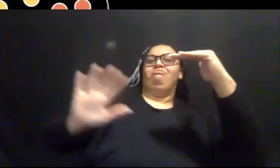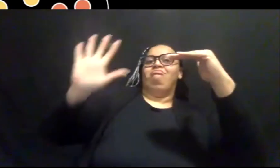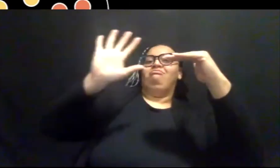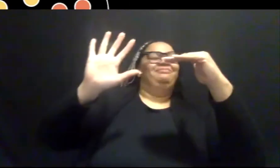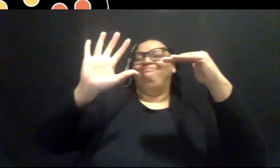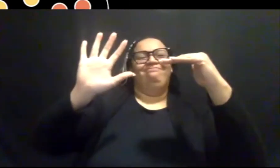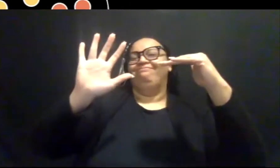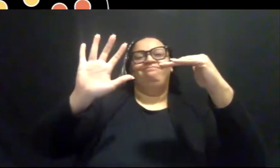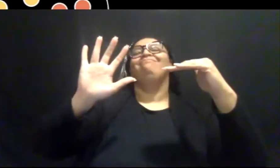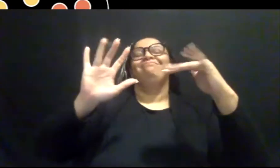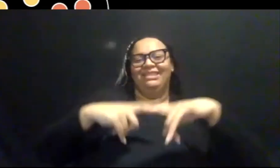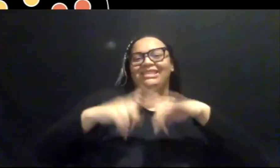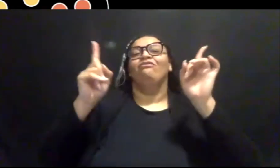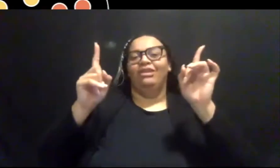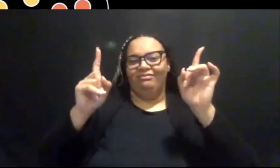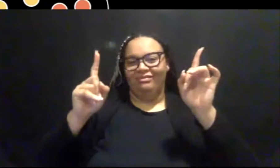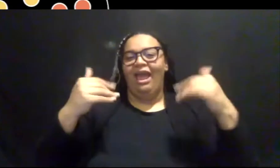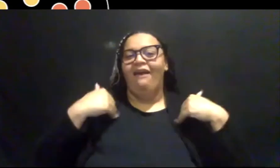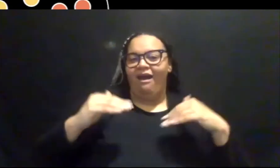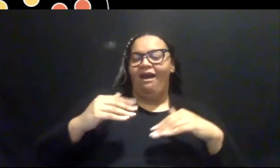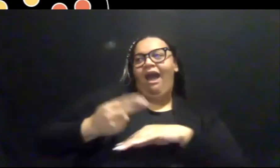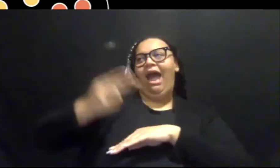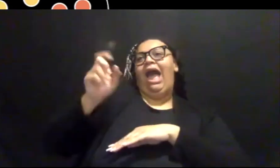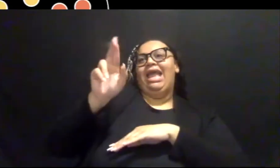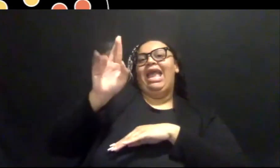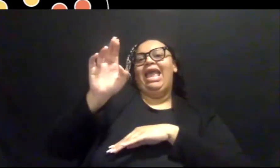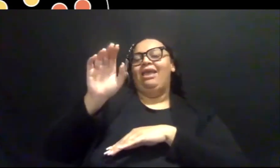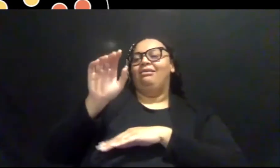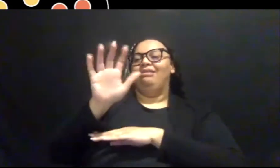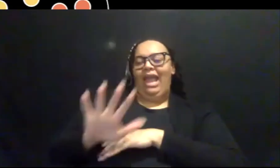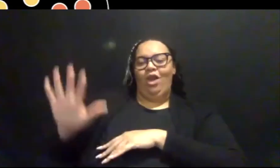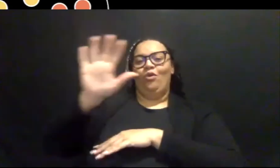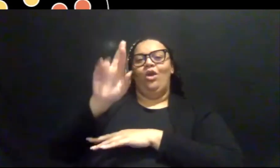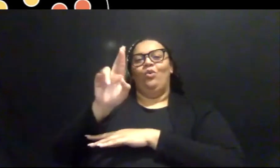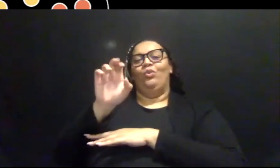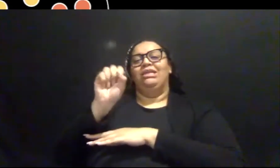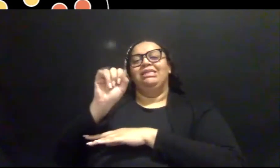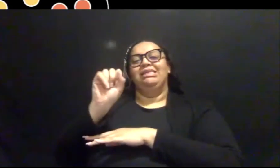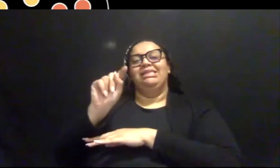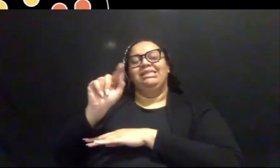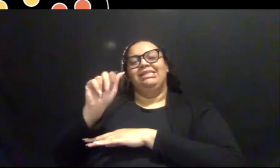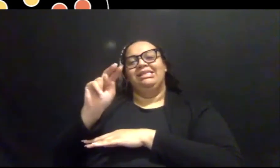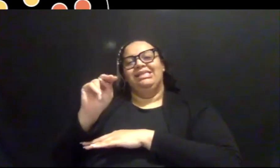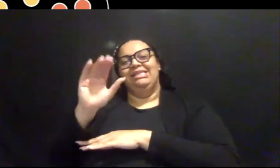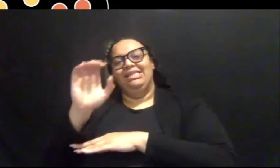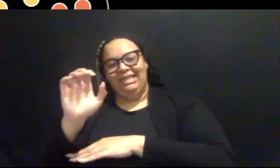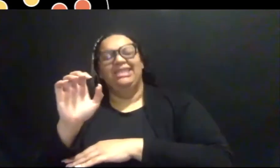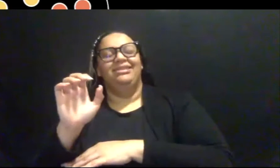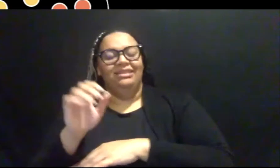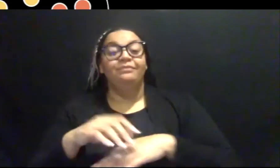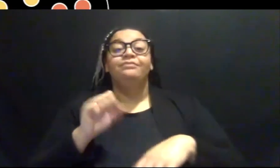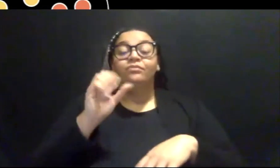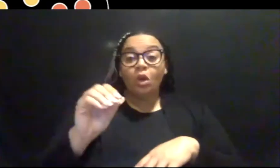variable resistance values. And so by considering all of the features and all of the relative challenges they pose to